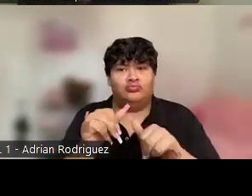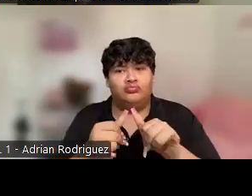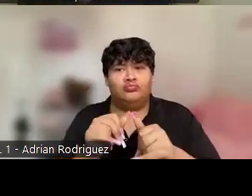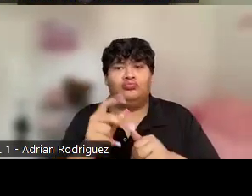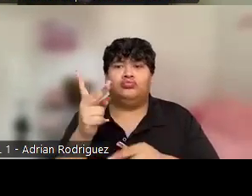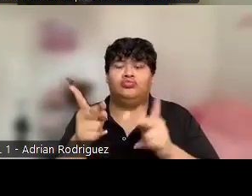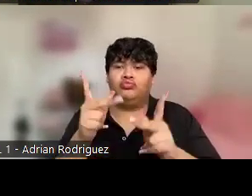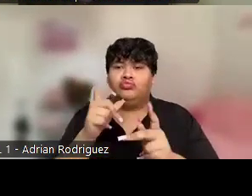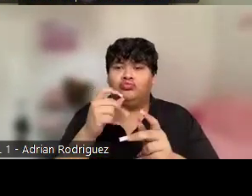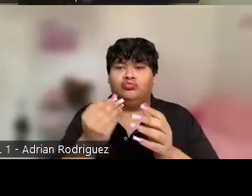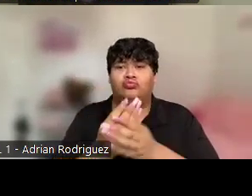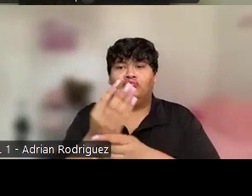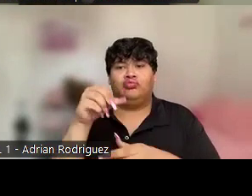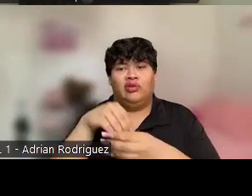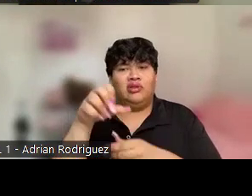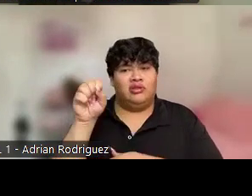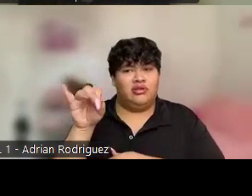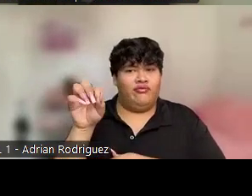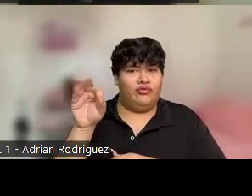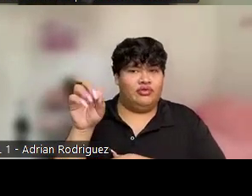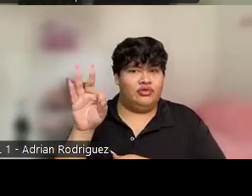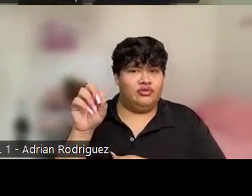Vulnerable Victims Unit in San Francisco.